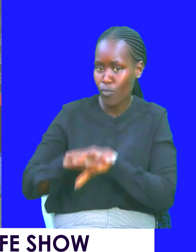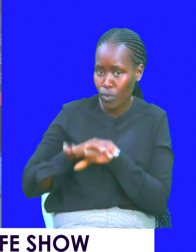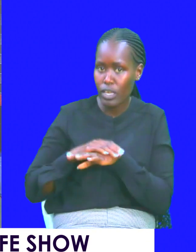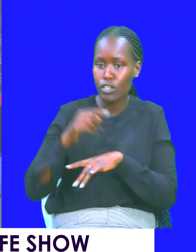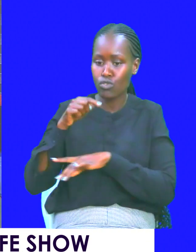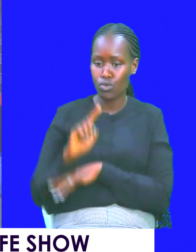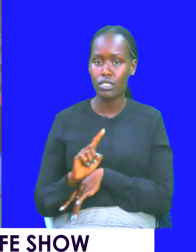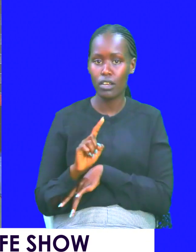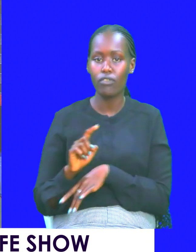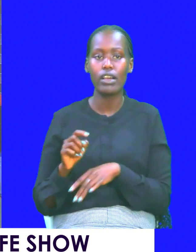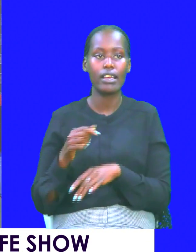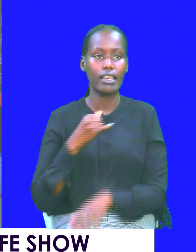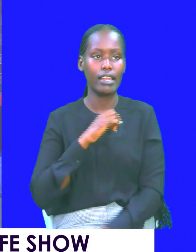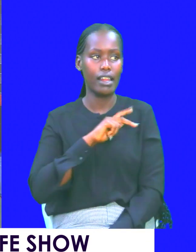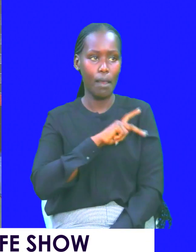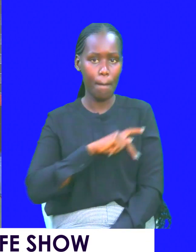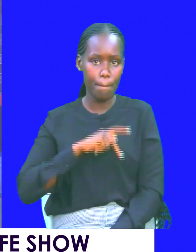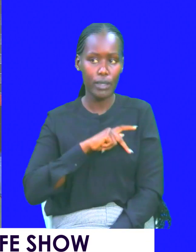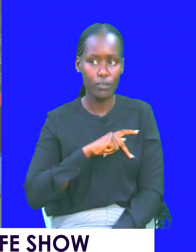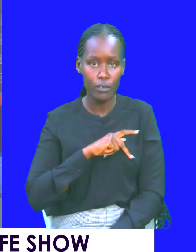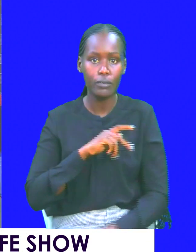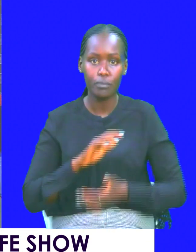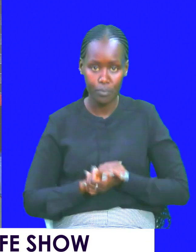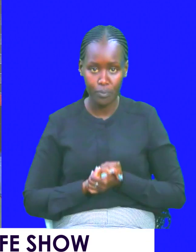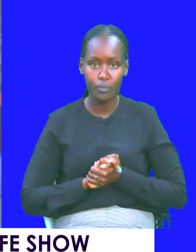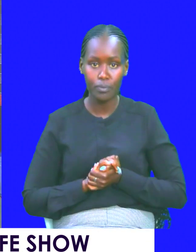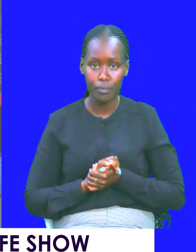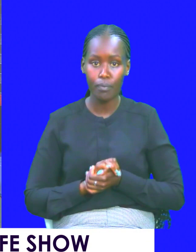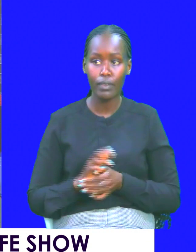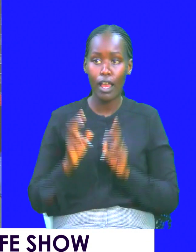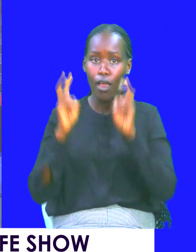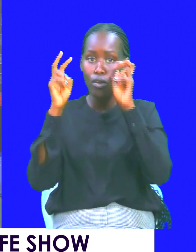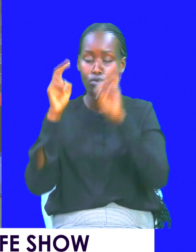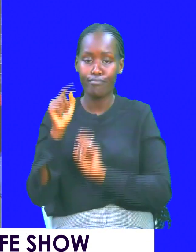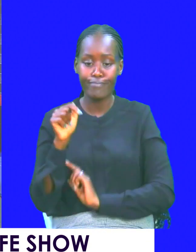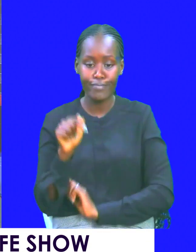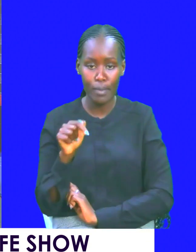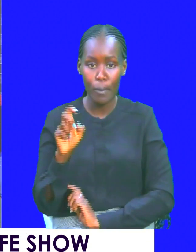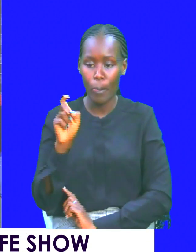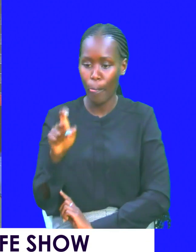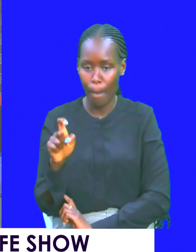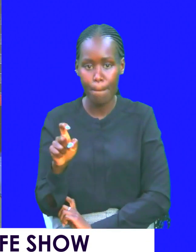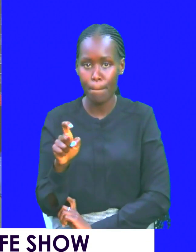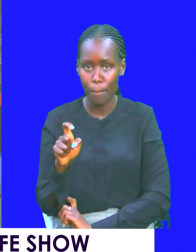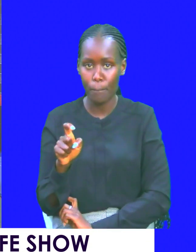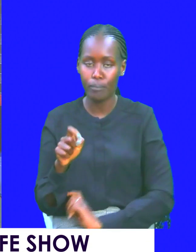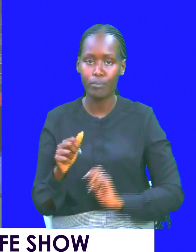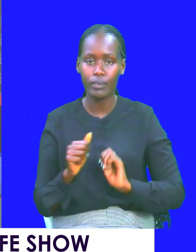identity crisis. That is why these topics must walk hand in